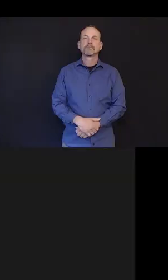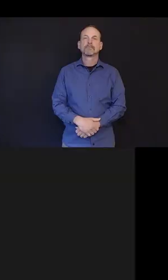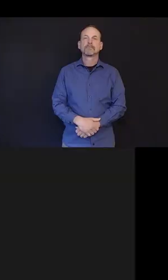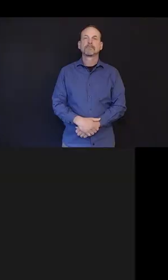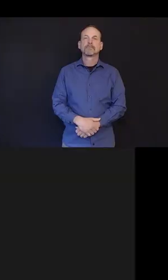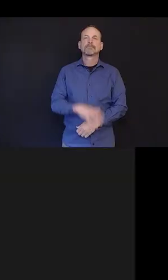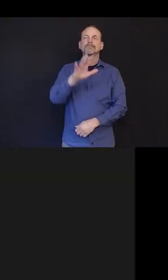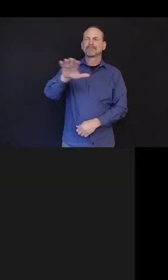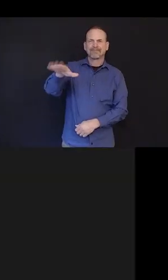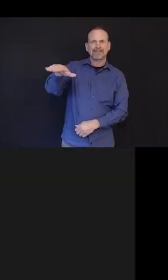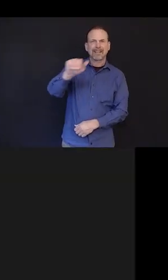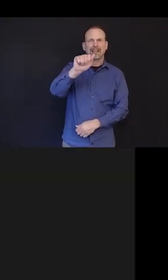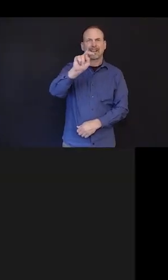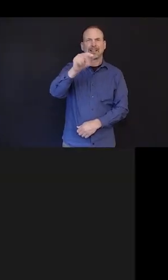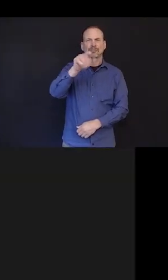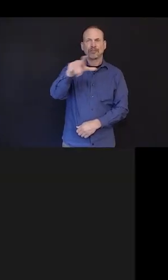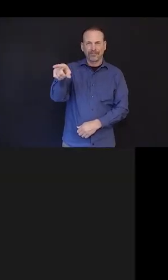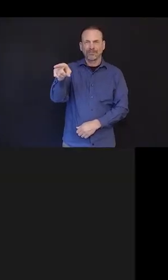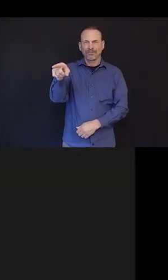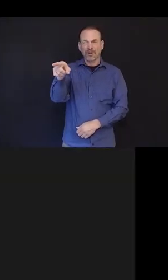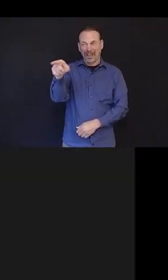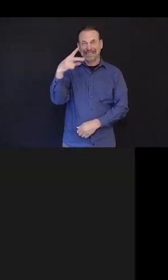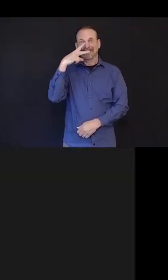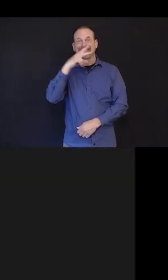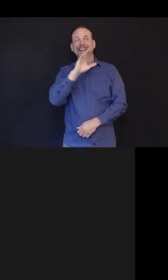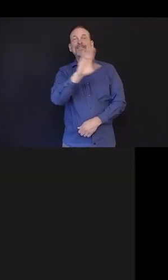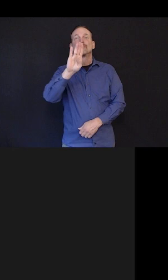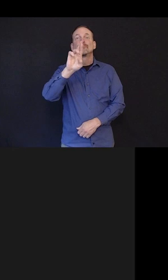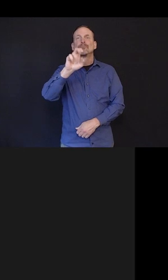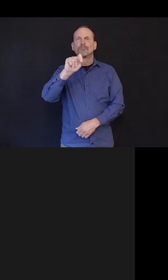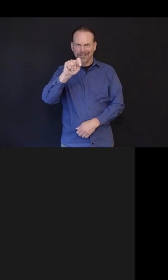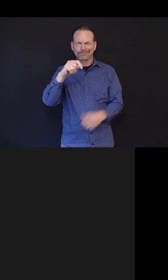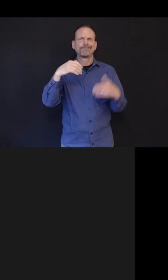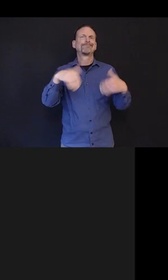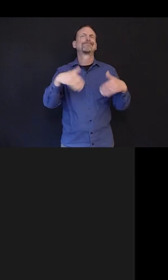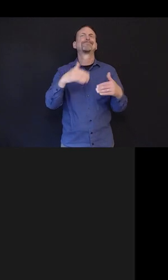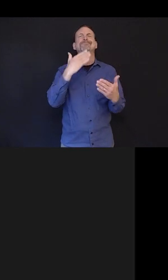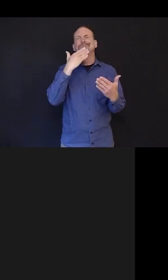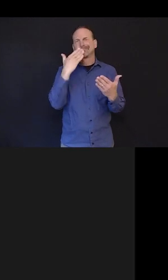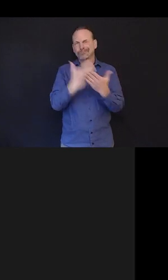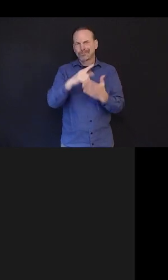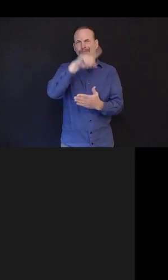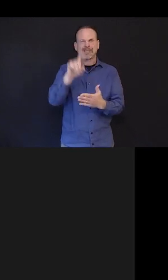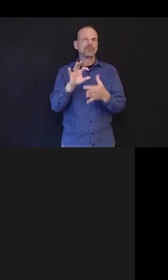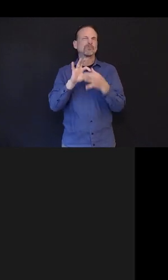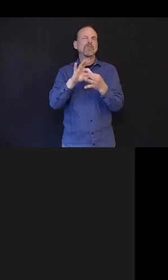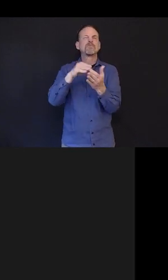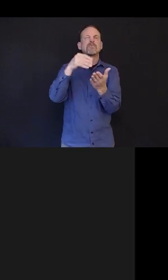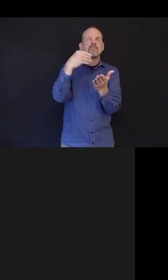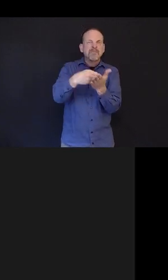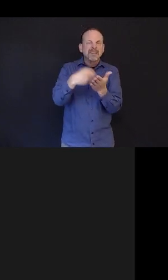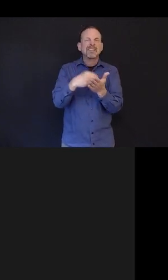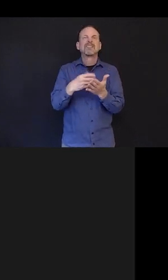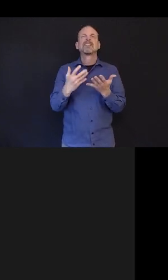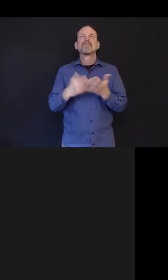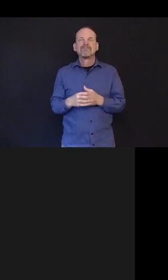Angel, there's a great question from Brent regarding, money into